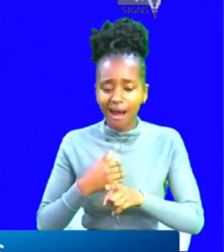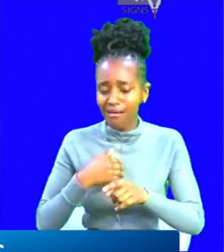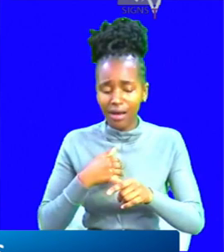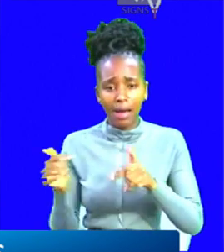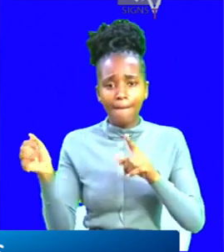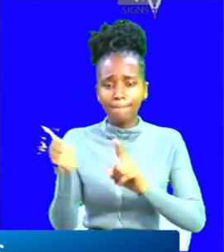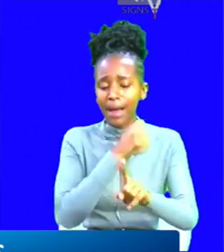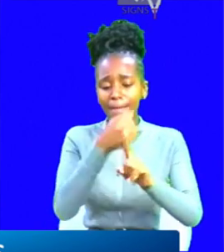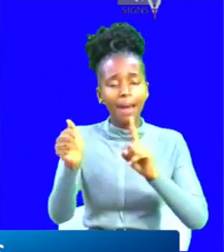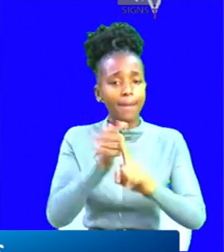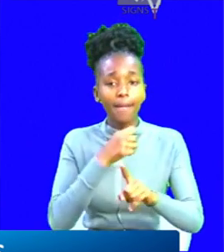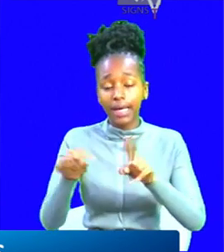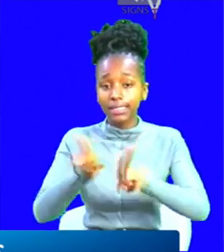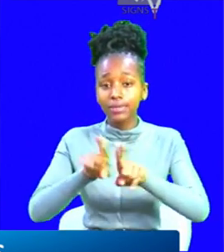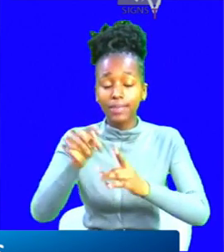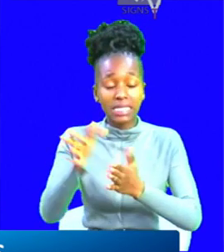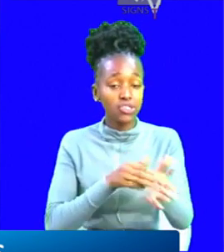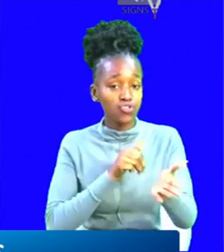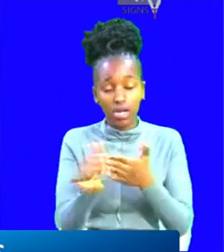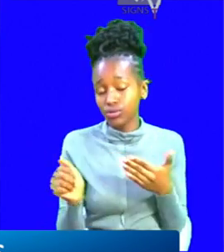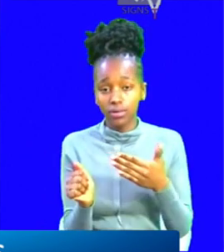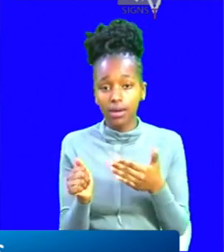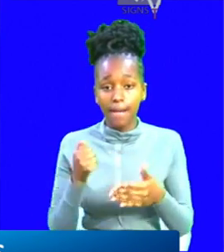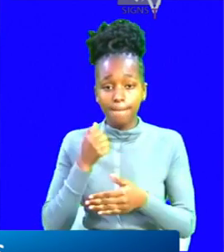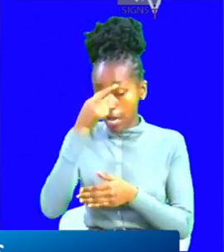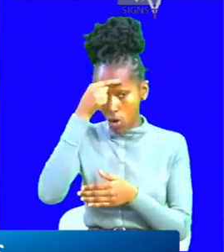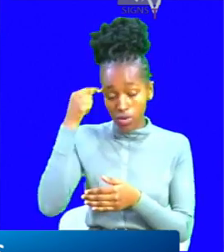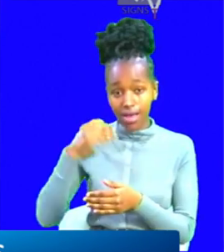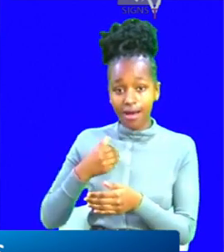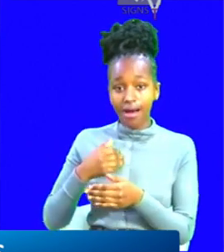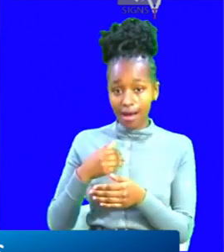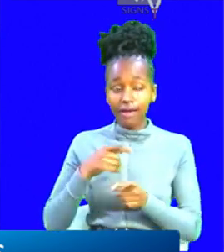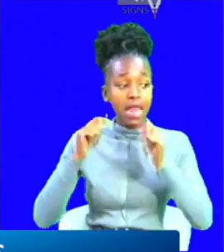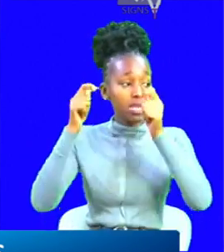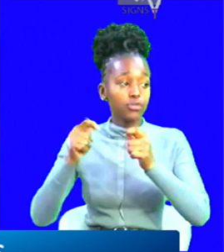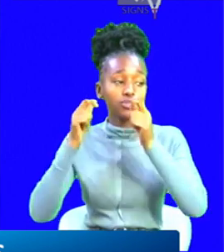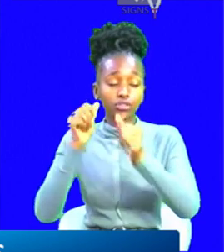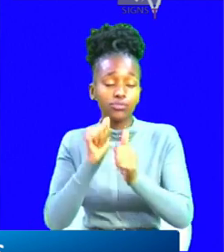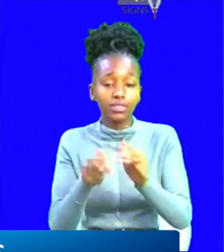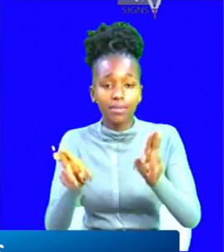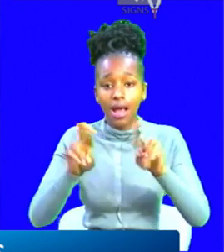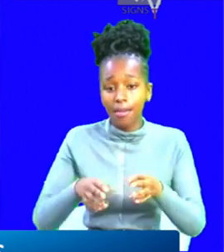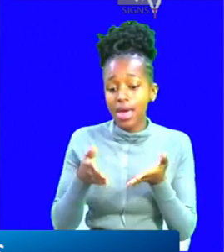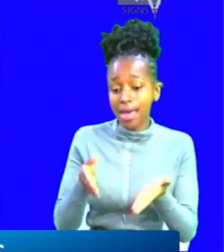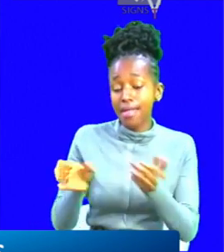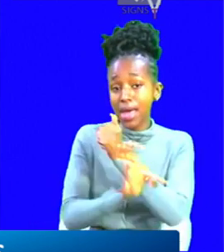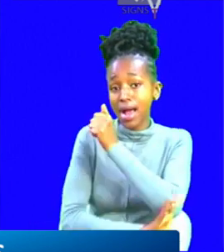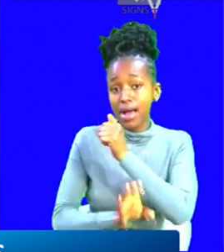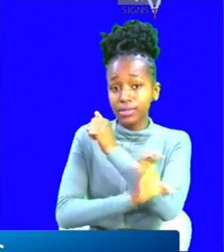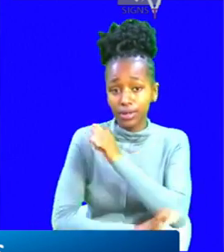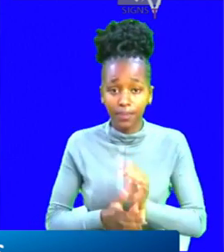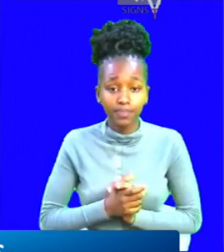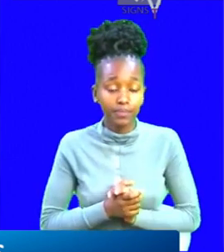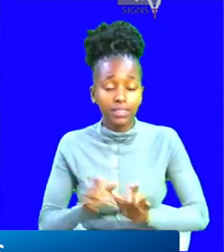and destruction. The recent demonstrations that we have taken place across the country recently